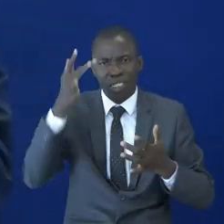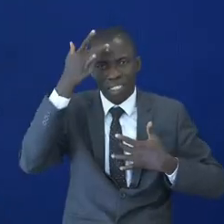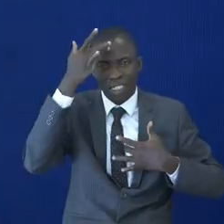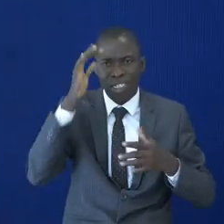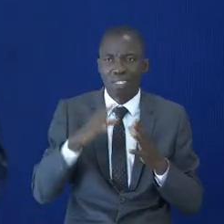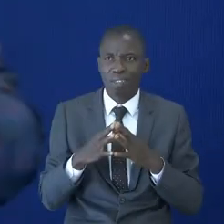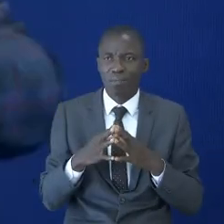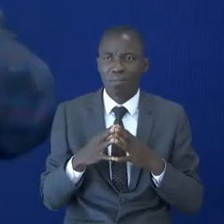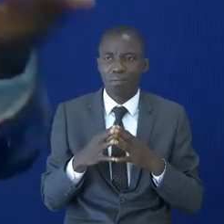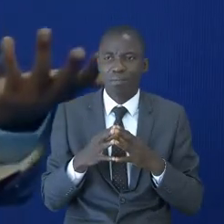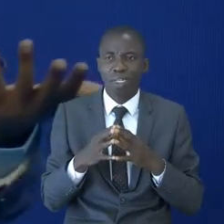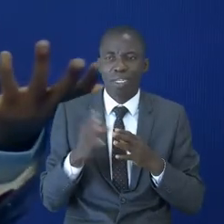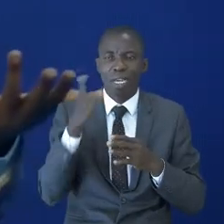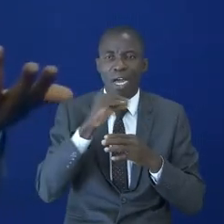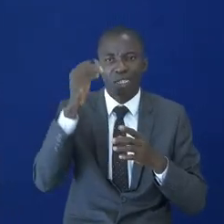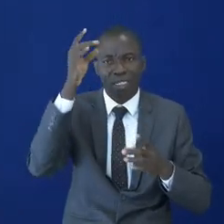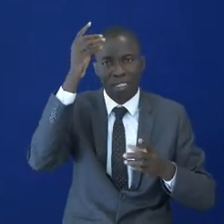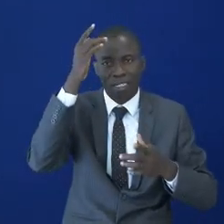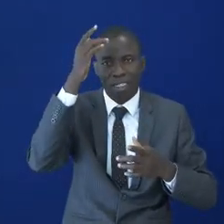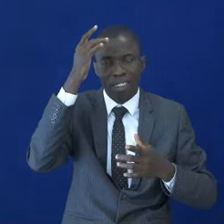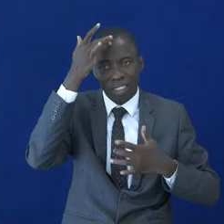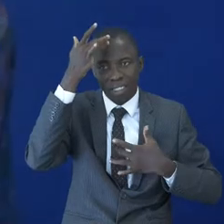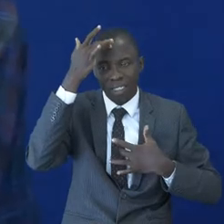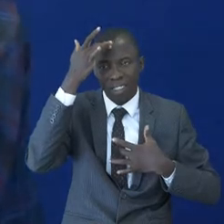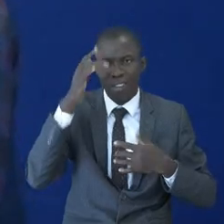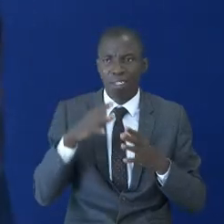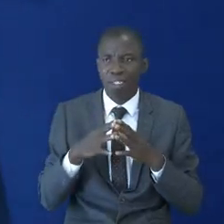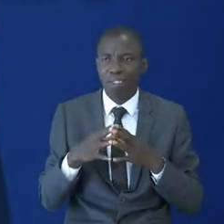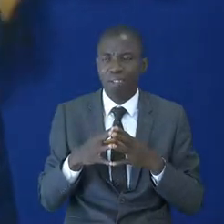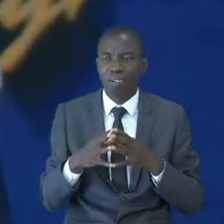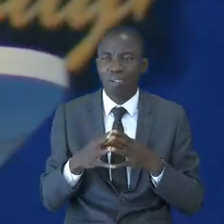sicknesses and diseases that the